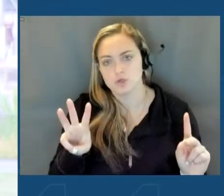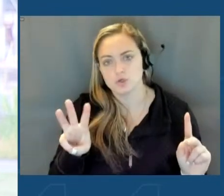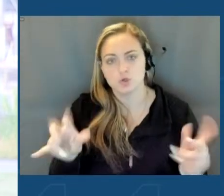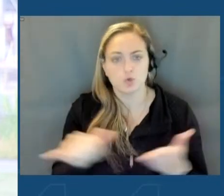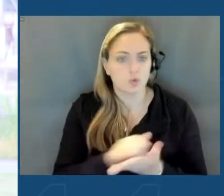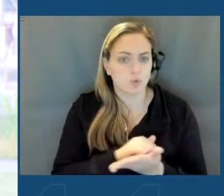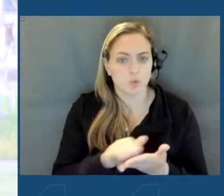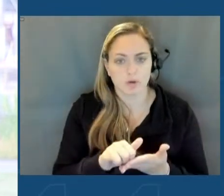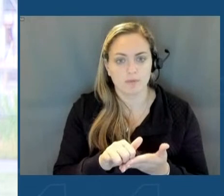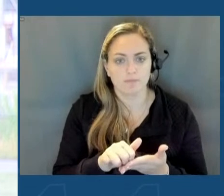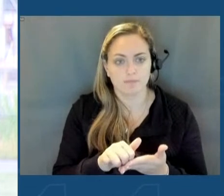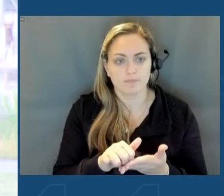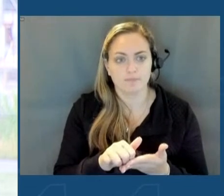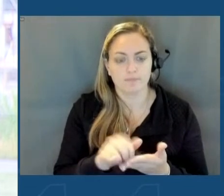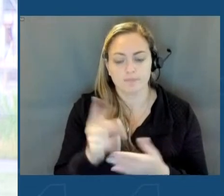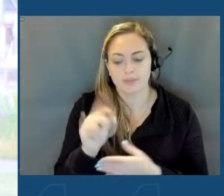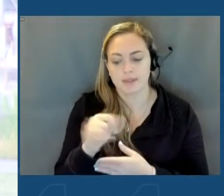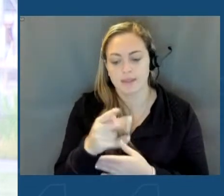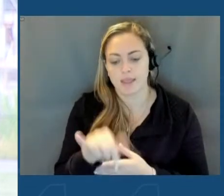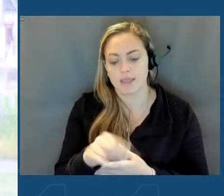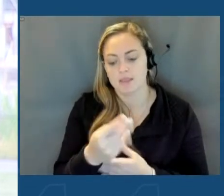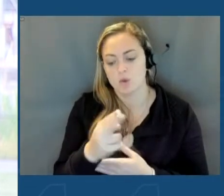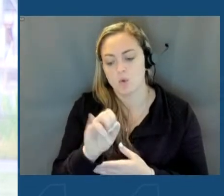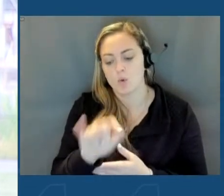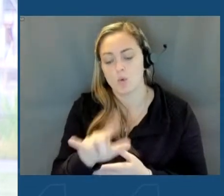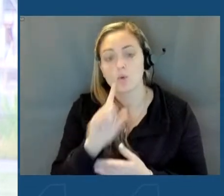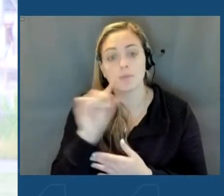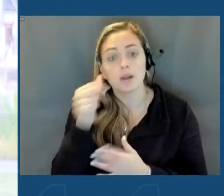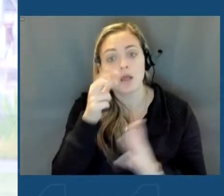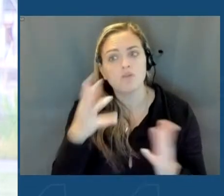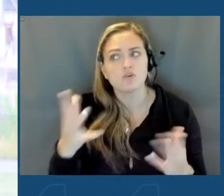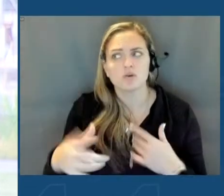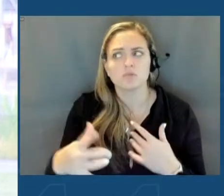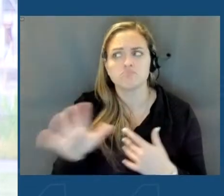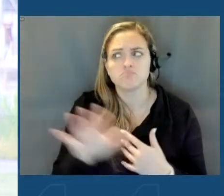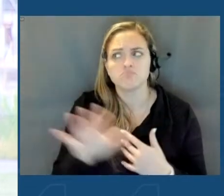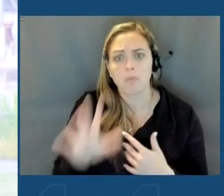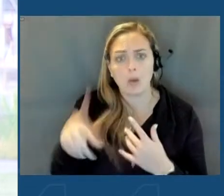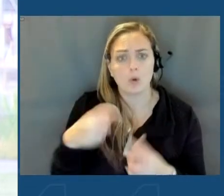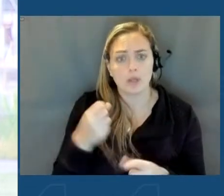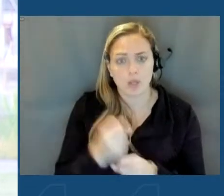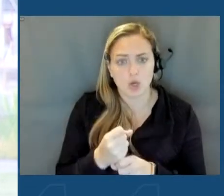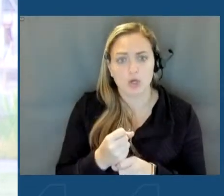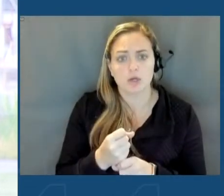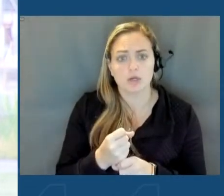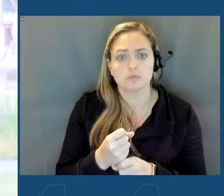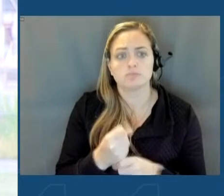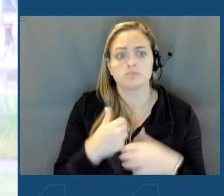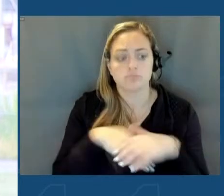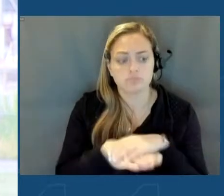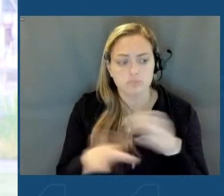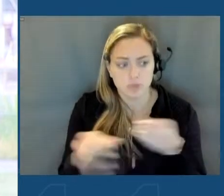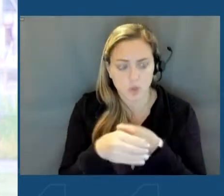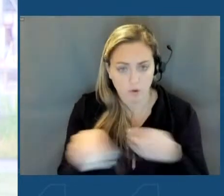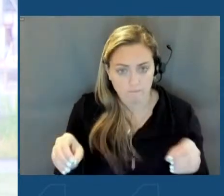York. Kathy Hochul has been governor for about a year. She came into the